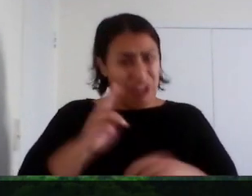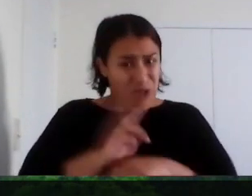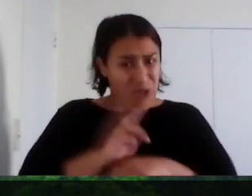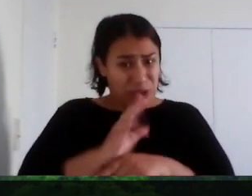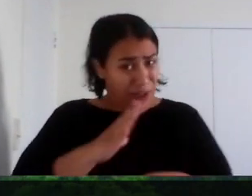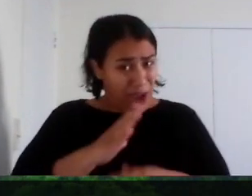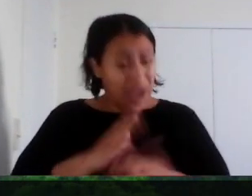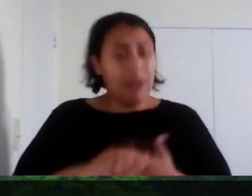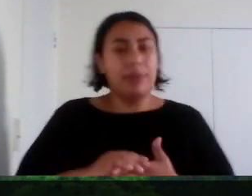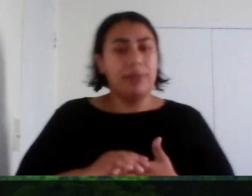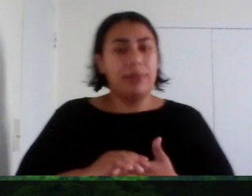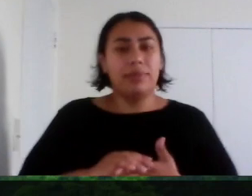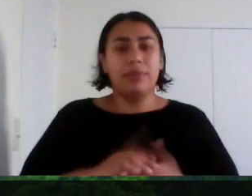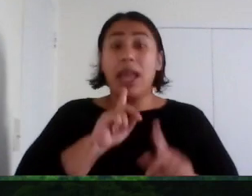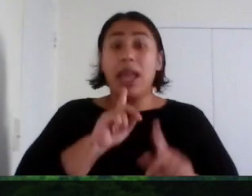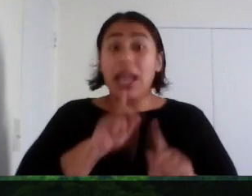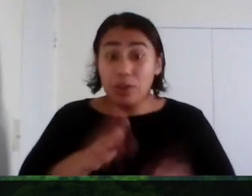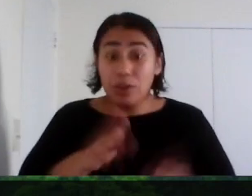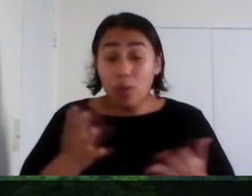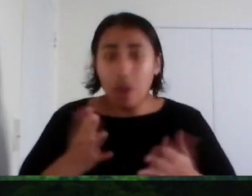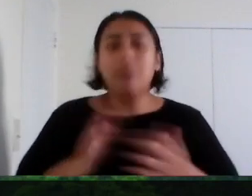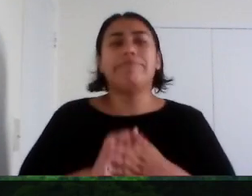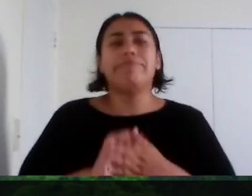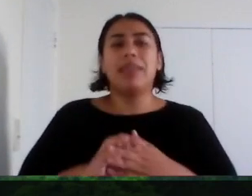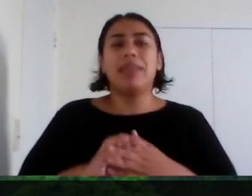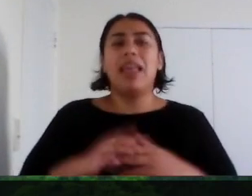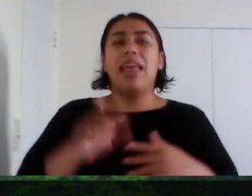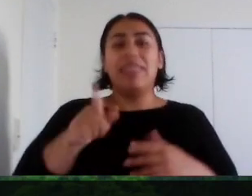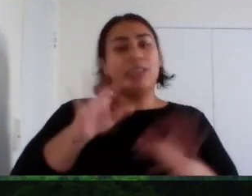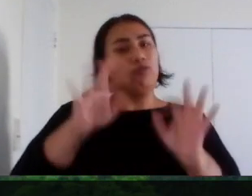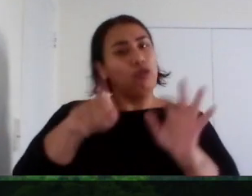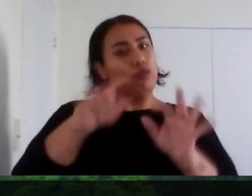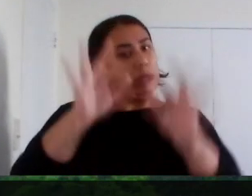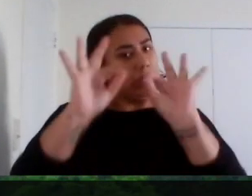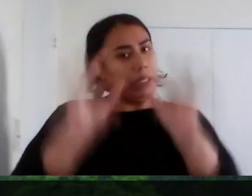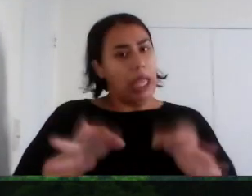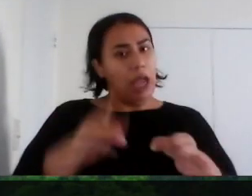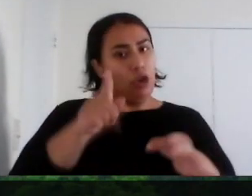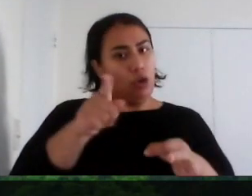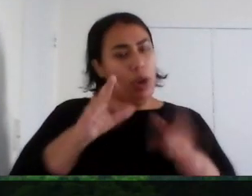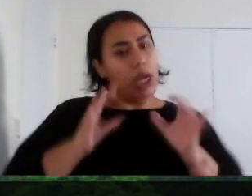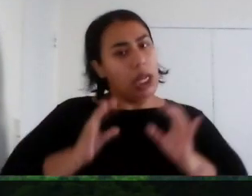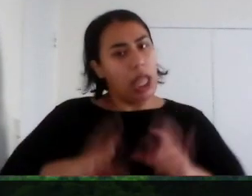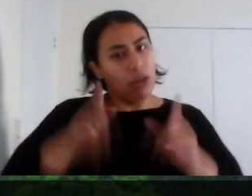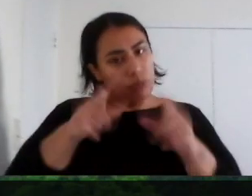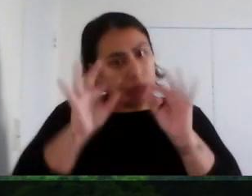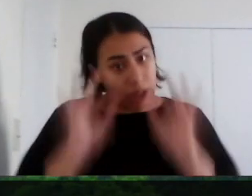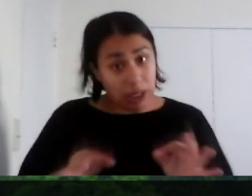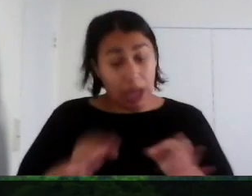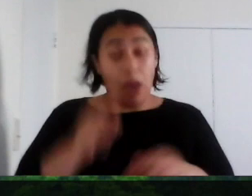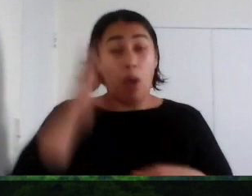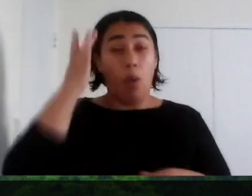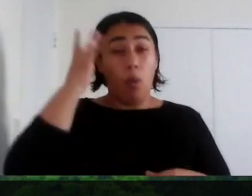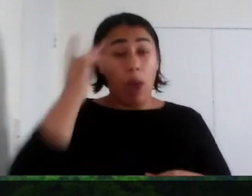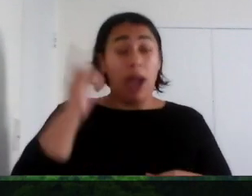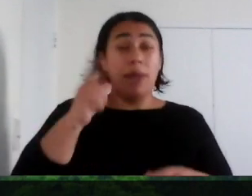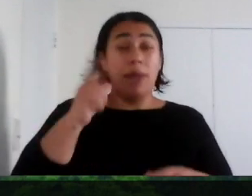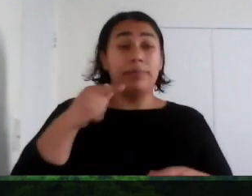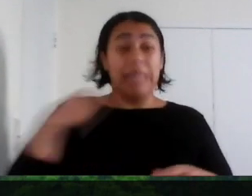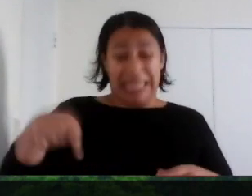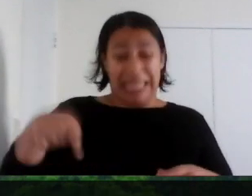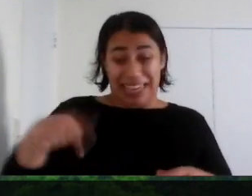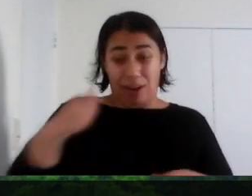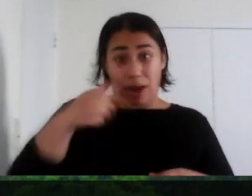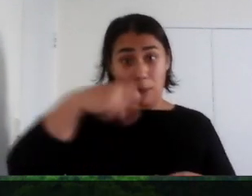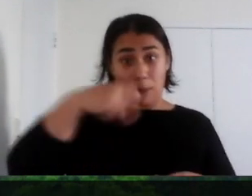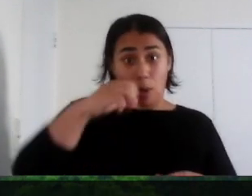or is the vaporizer okay? Now, the best thing about cannabis is that it is ultimately up to the patient what they want to